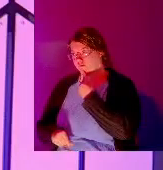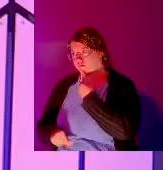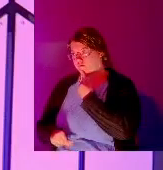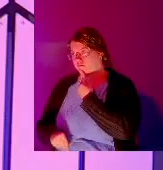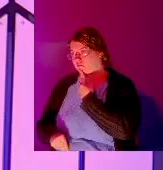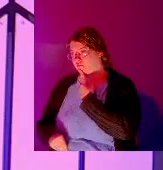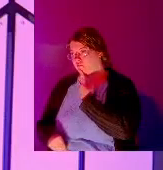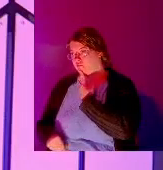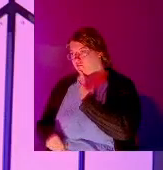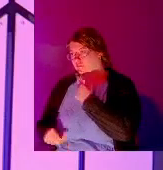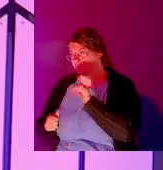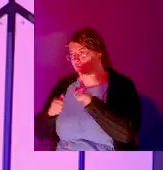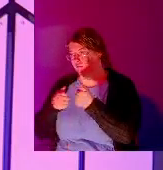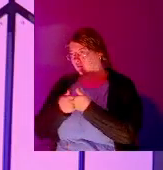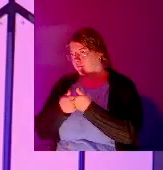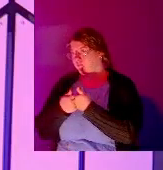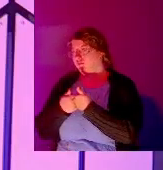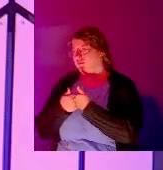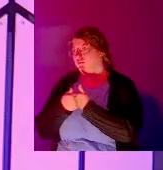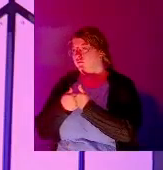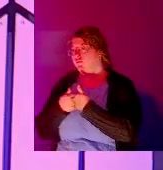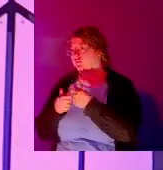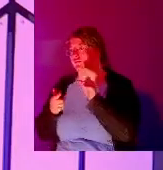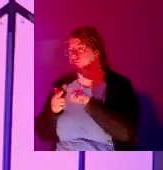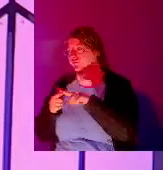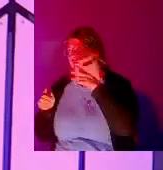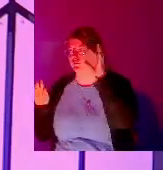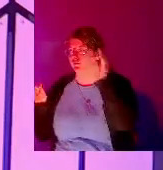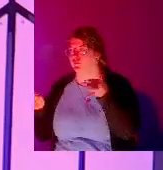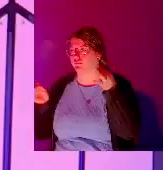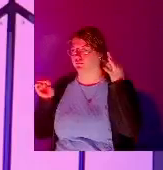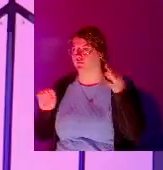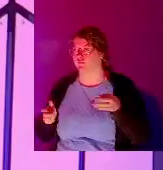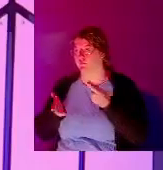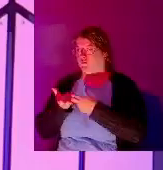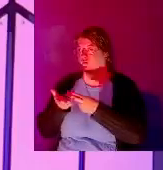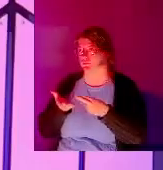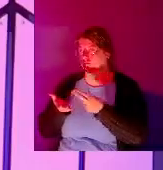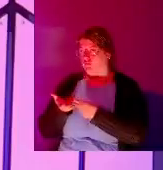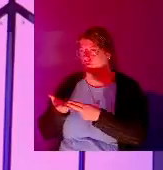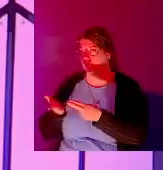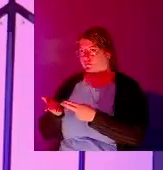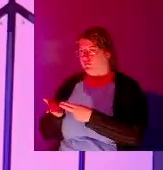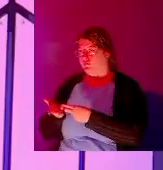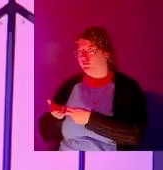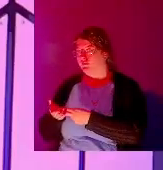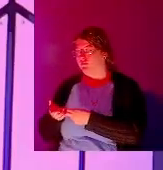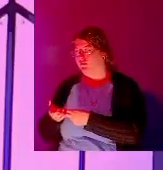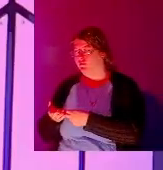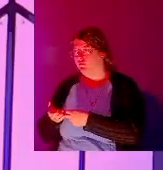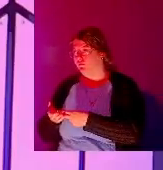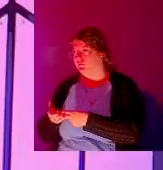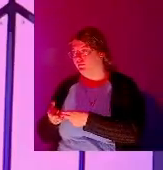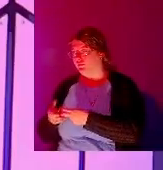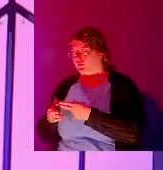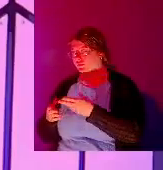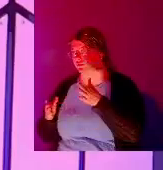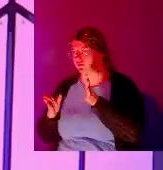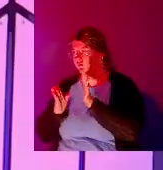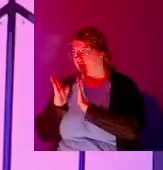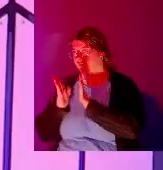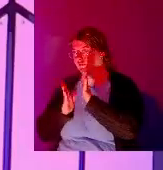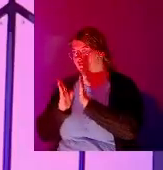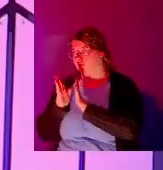your truth from the ways of the world. And Father, we just want to thank you for being the one that goes before us, Lord